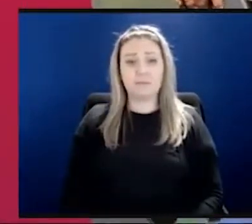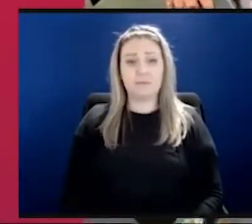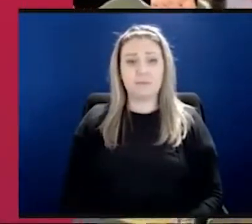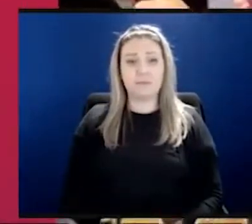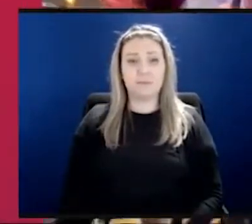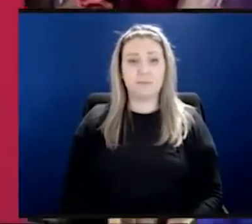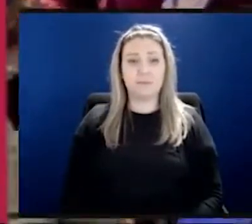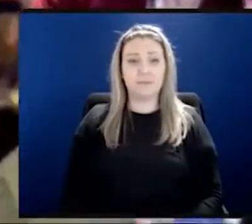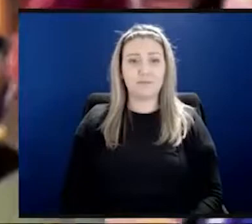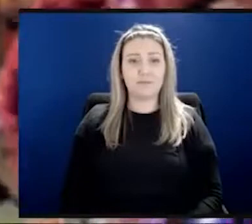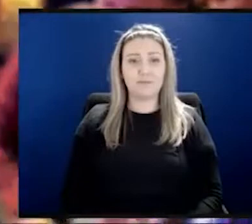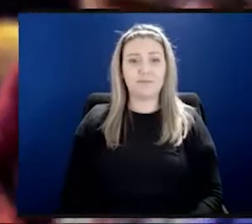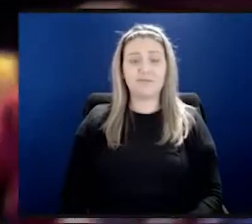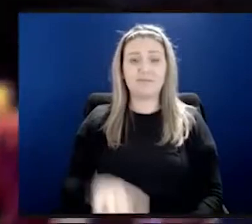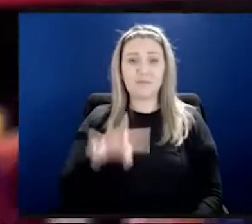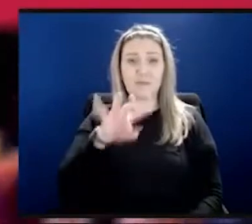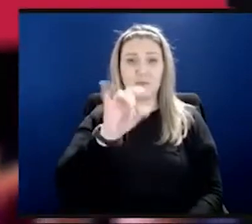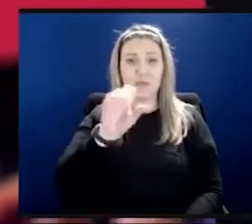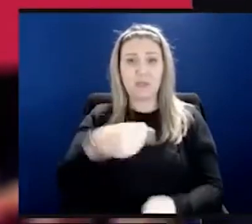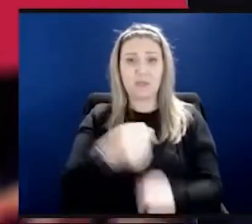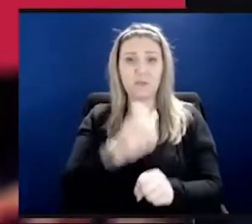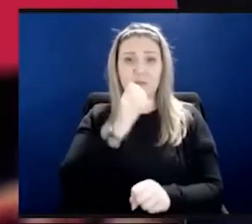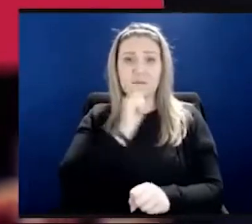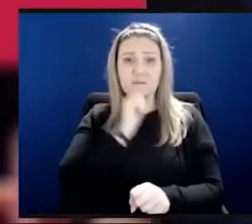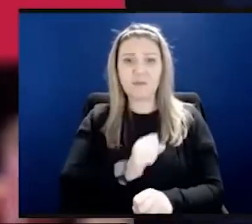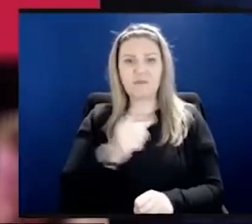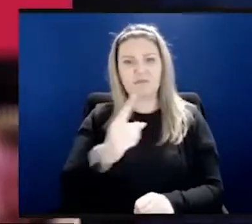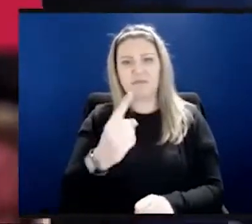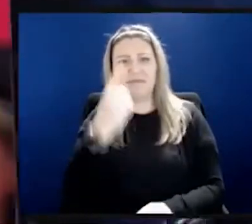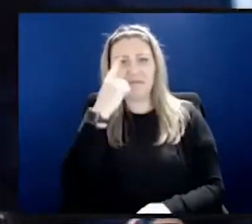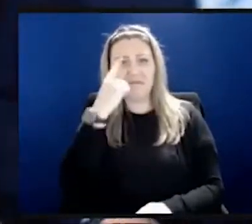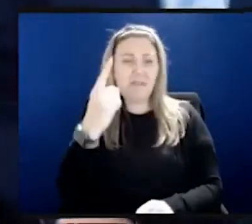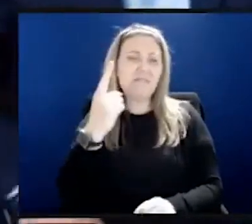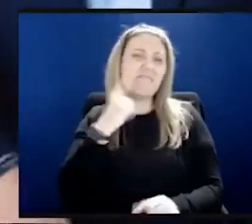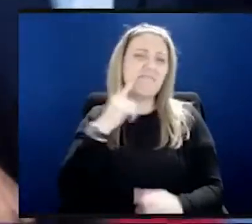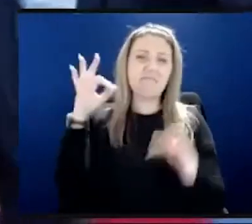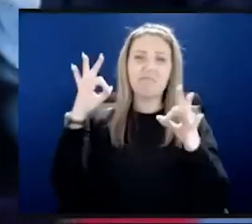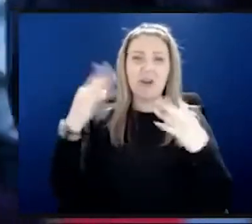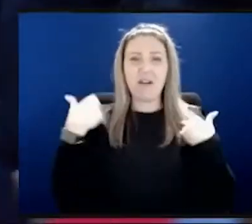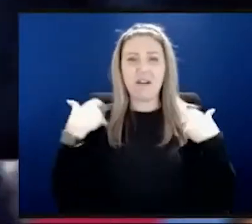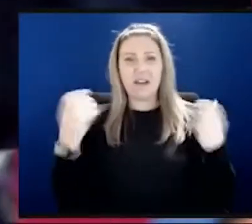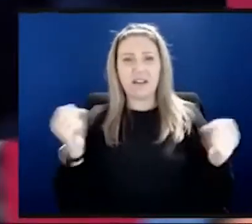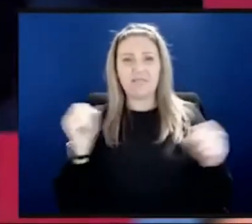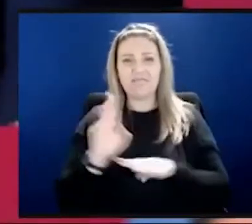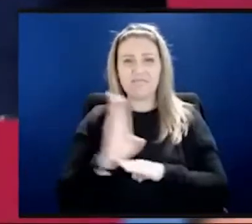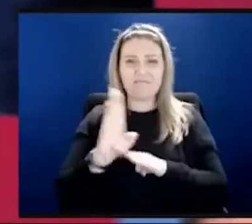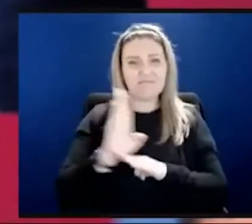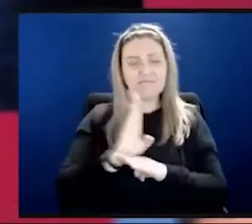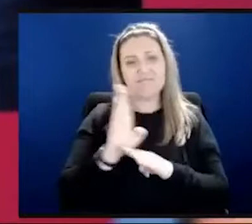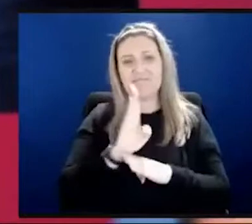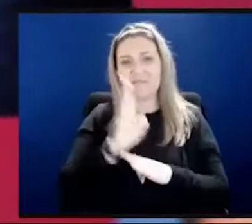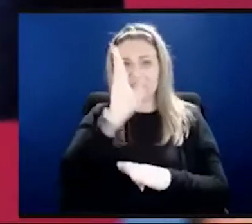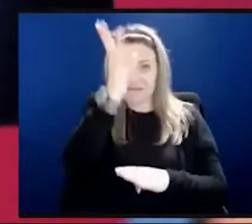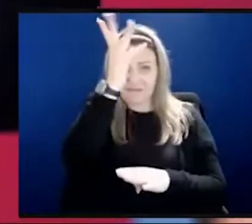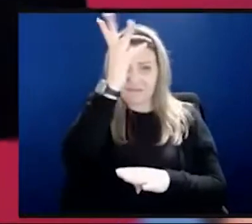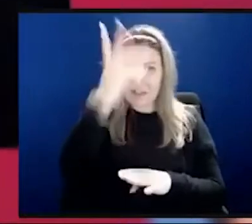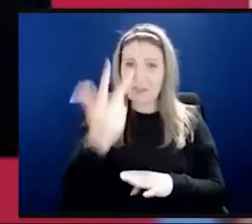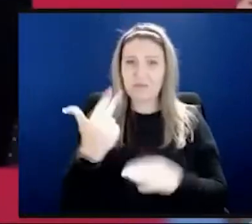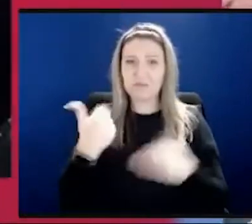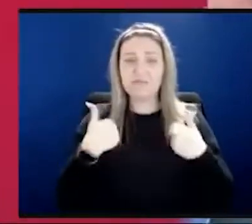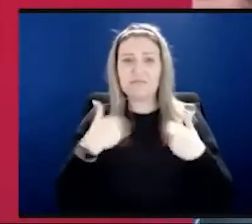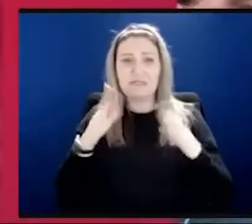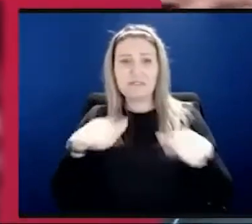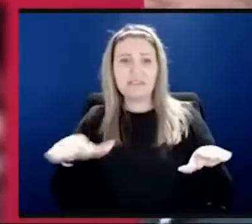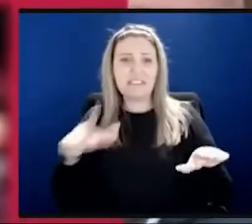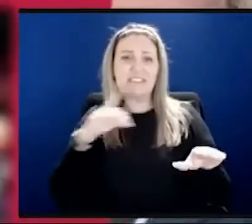At 40 years old, Garen Armstrong thought he was the picture of health. The busy father of 3 young kids regularly worked out. He spent his